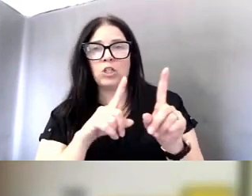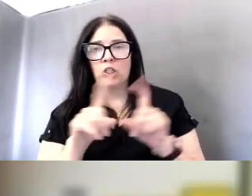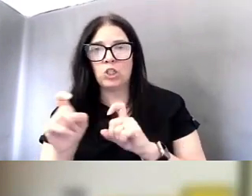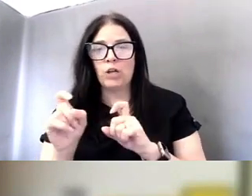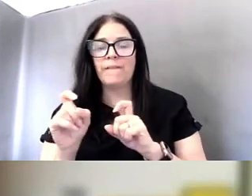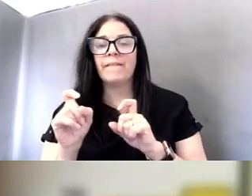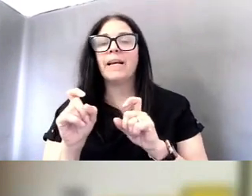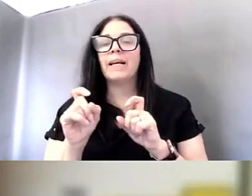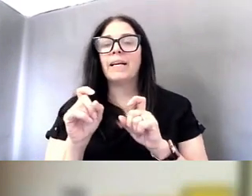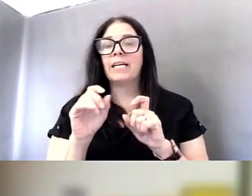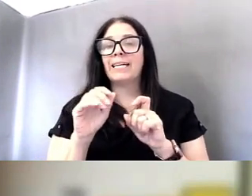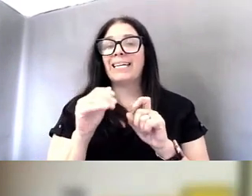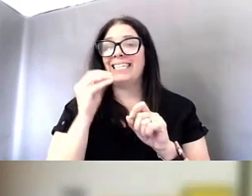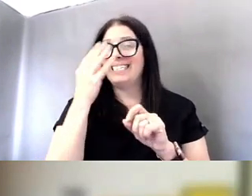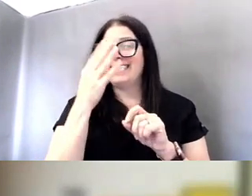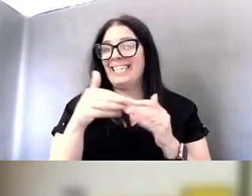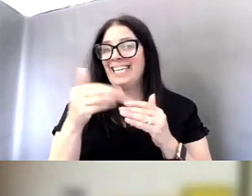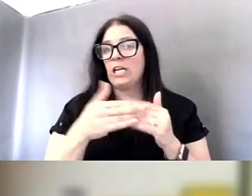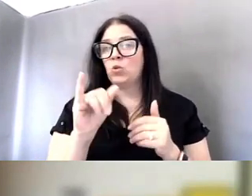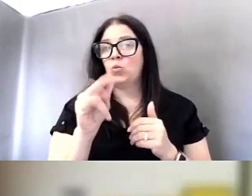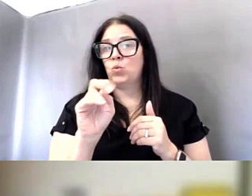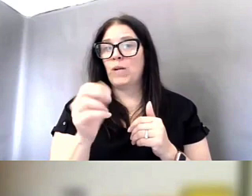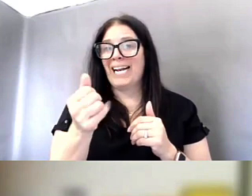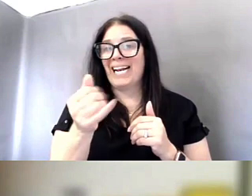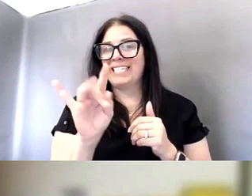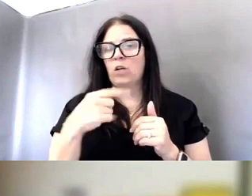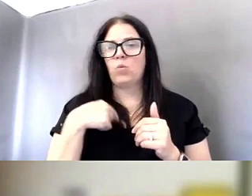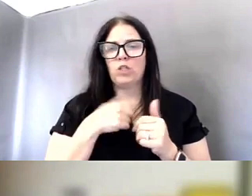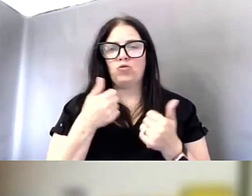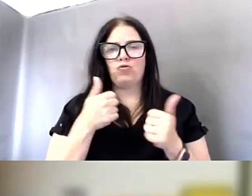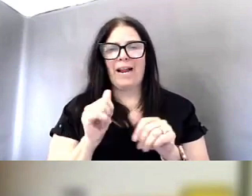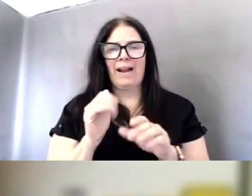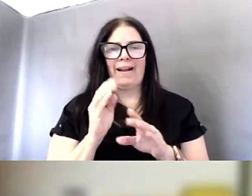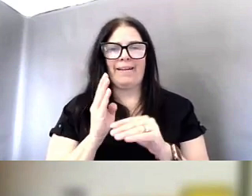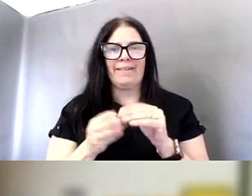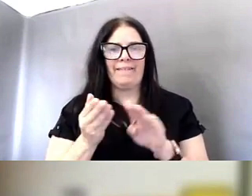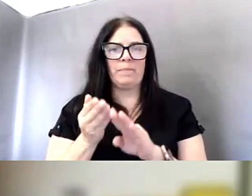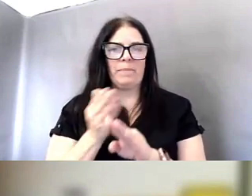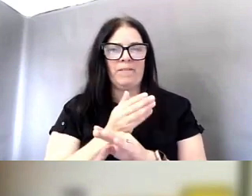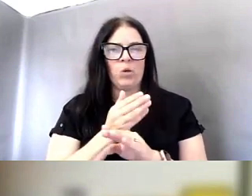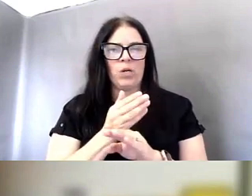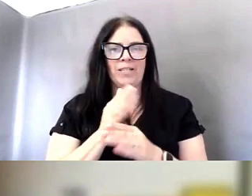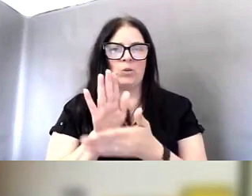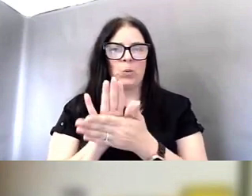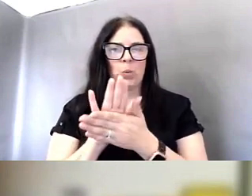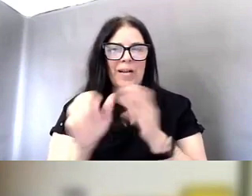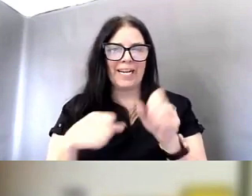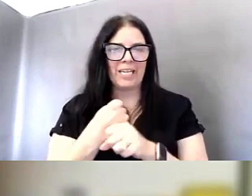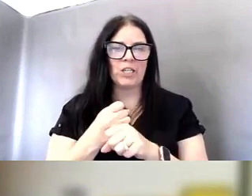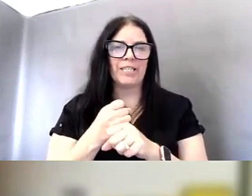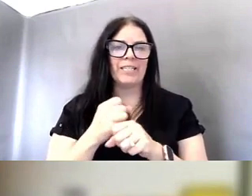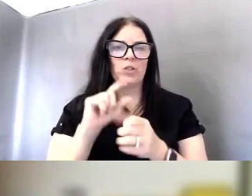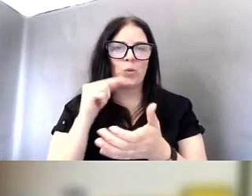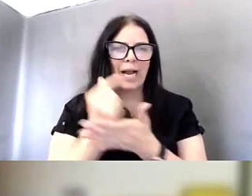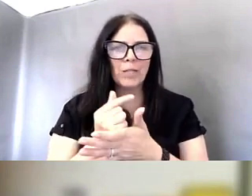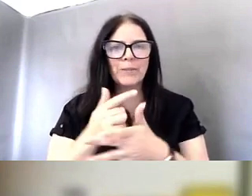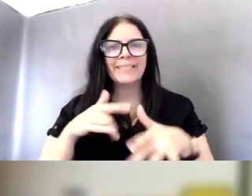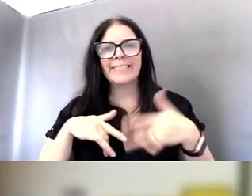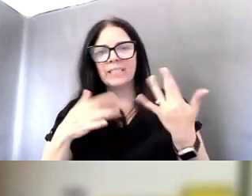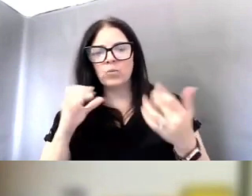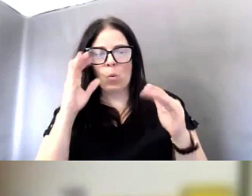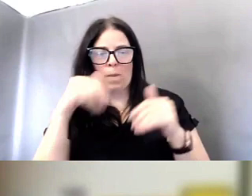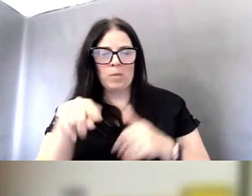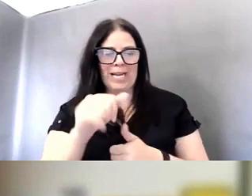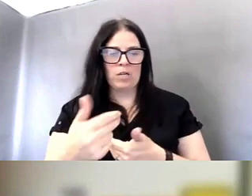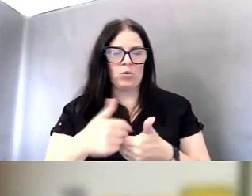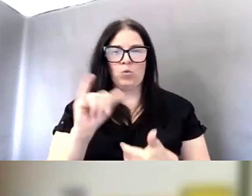June 18th, we are trying to fit it before the vacations and everything else starting and the school year end. So hopefully you'll be able to join